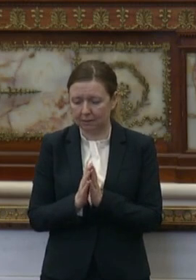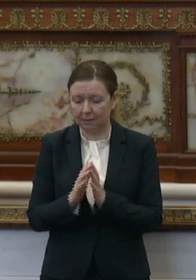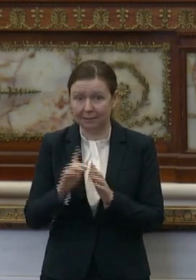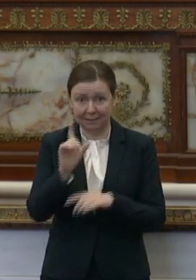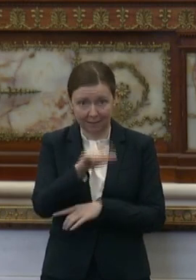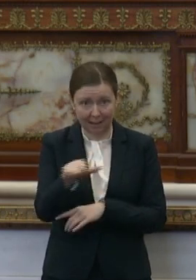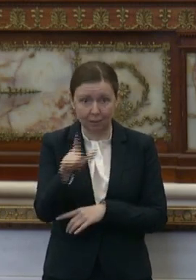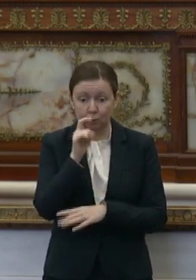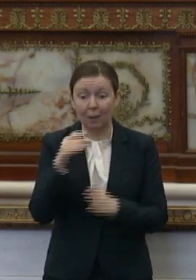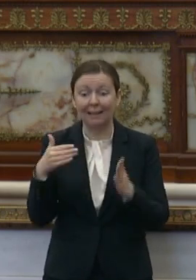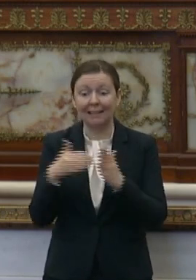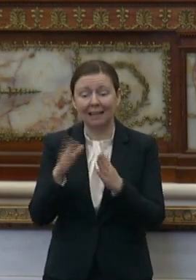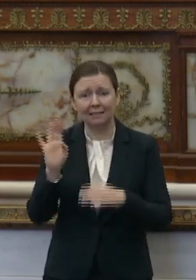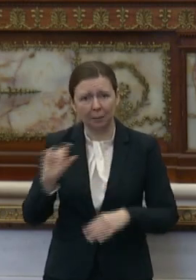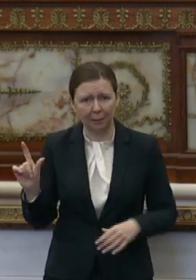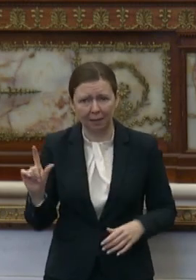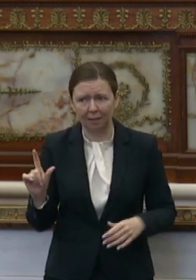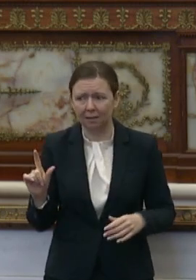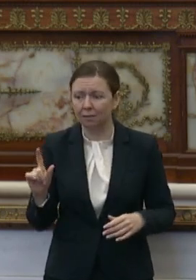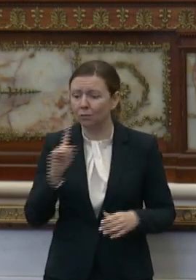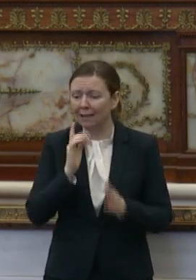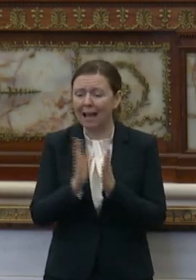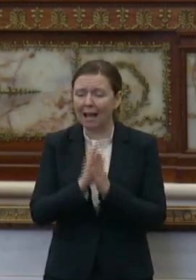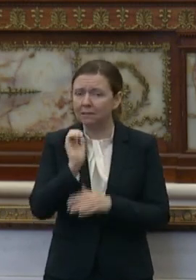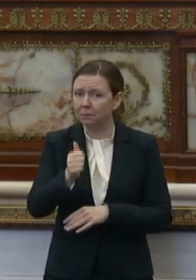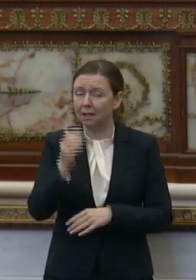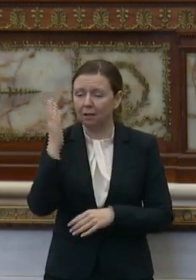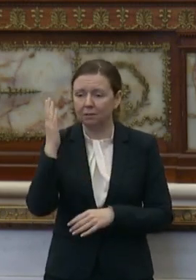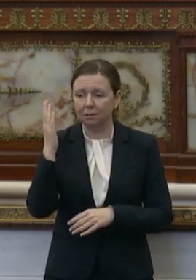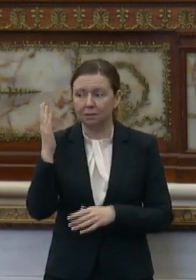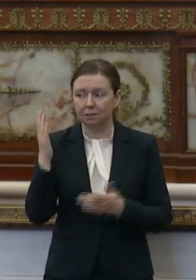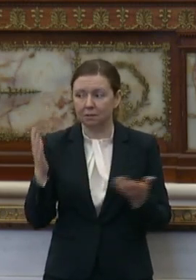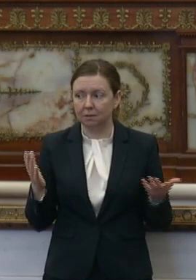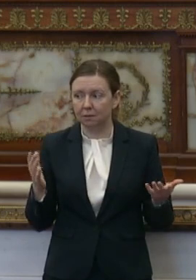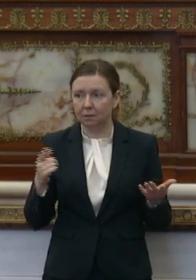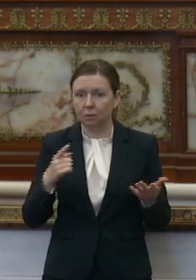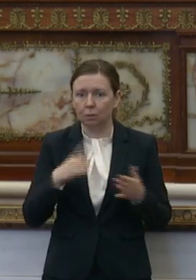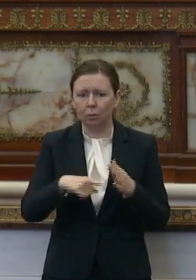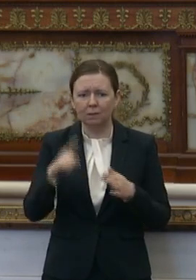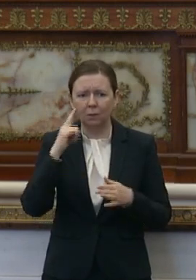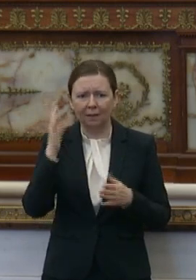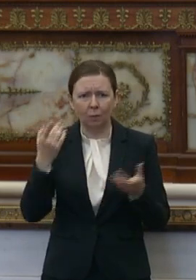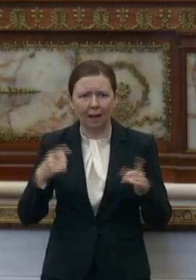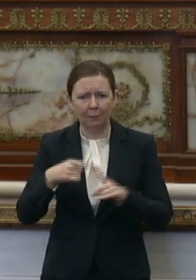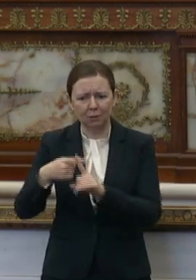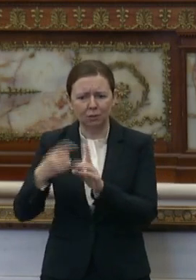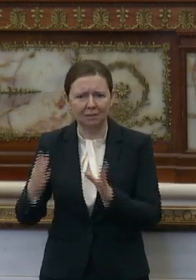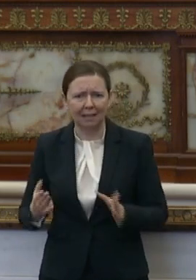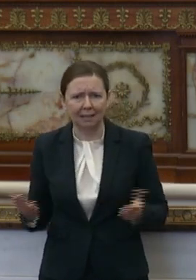who are against this bill to really ask themselves, what do they think will really happen to their tenants